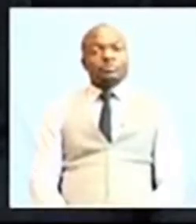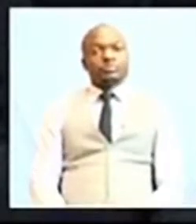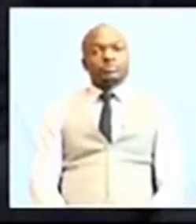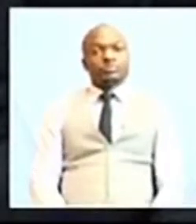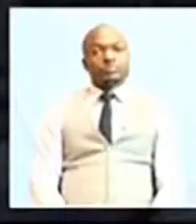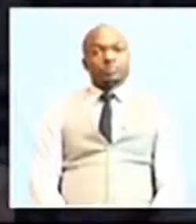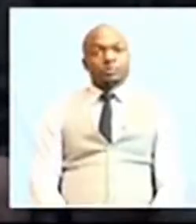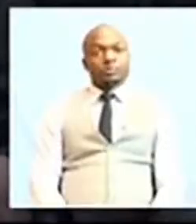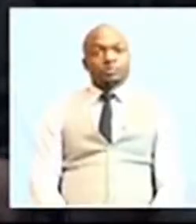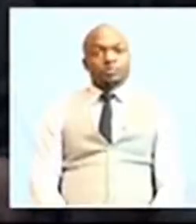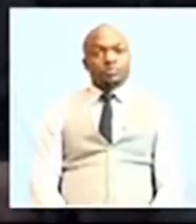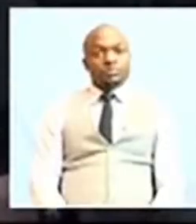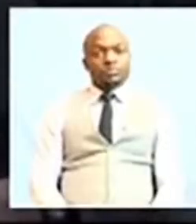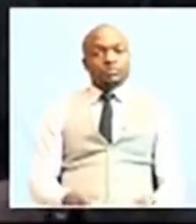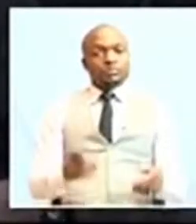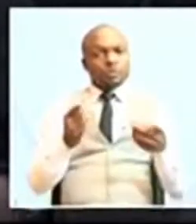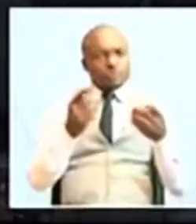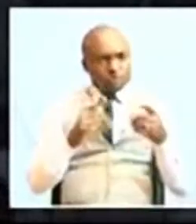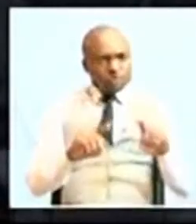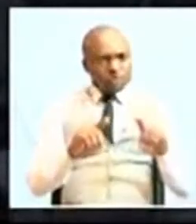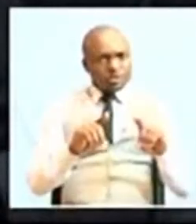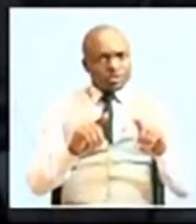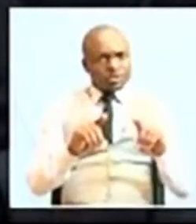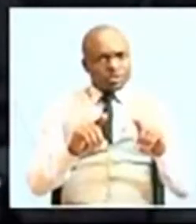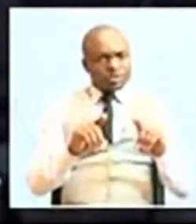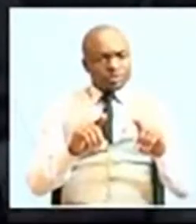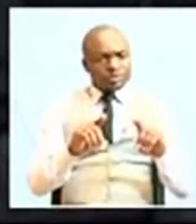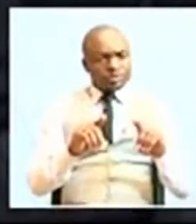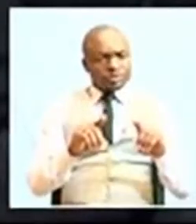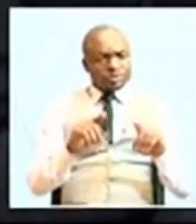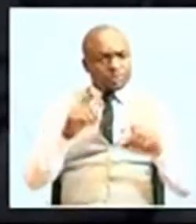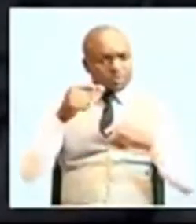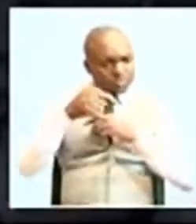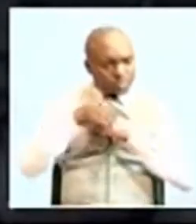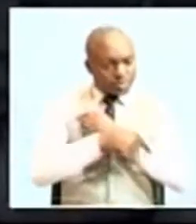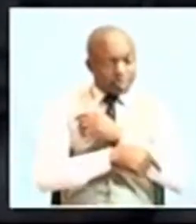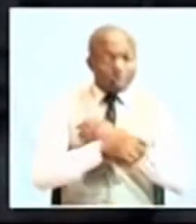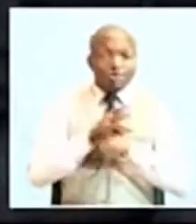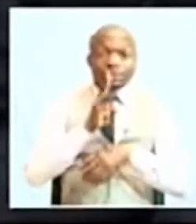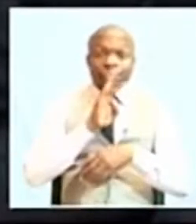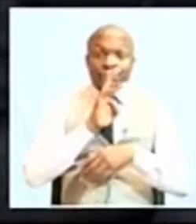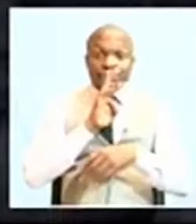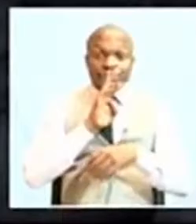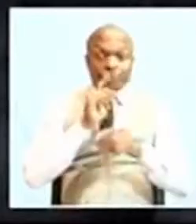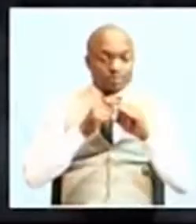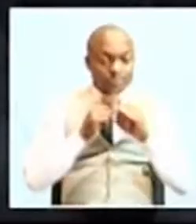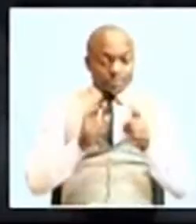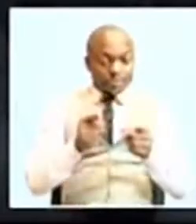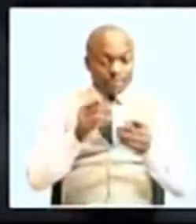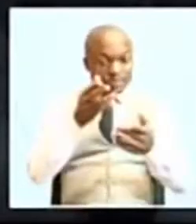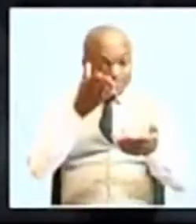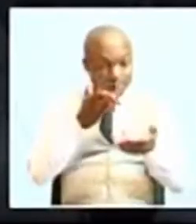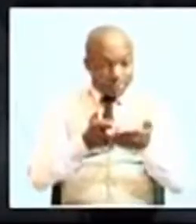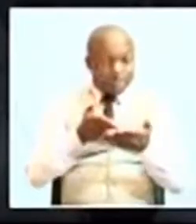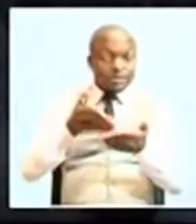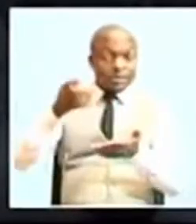I'm not sure when did you drill the boreholes, but these solar